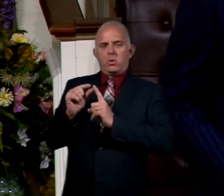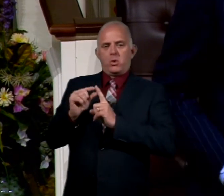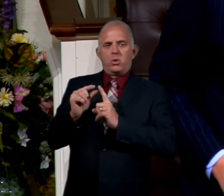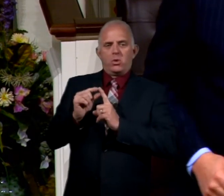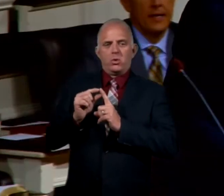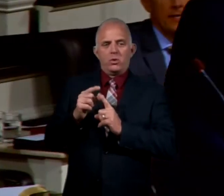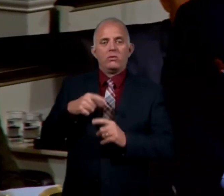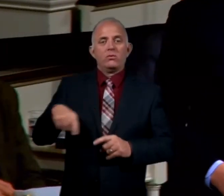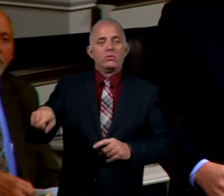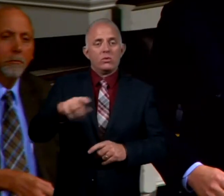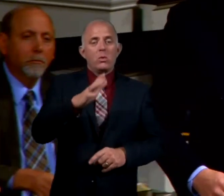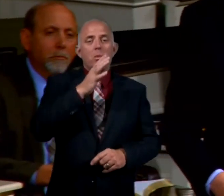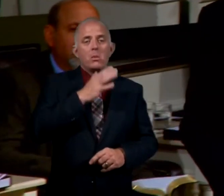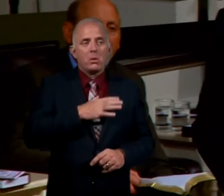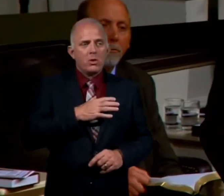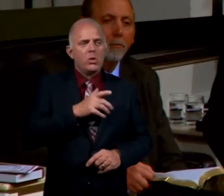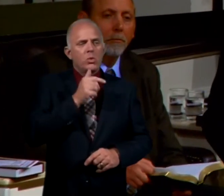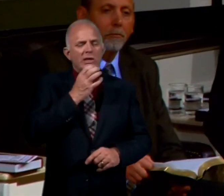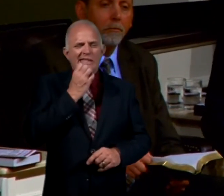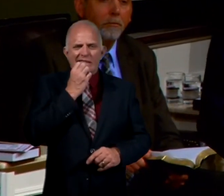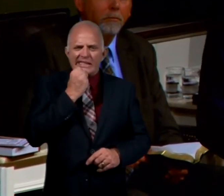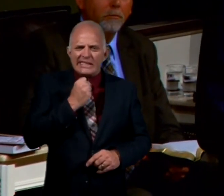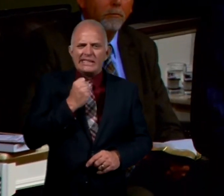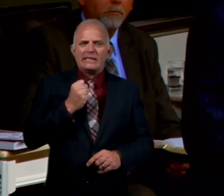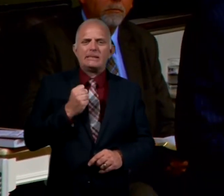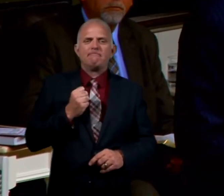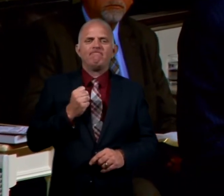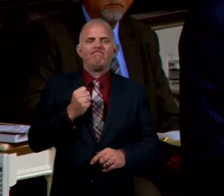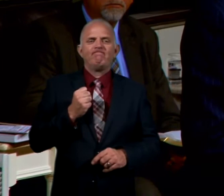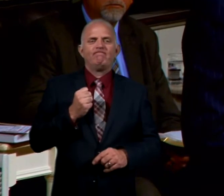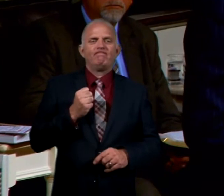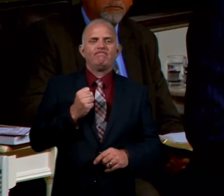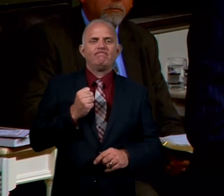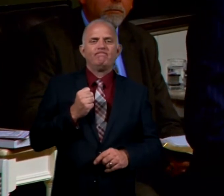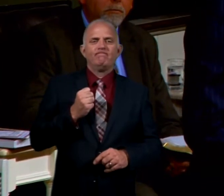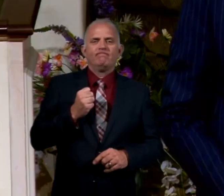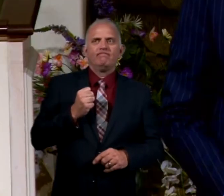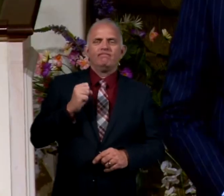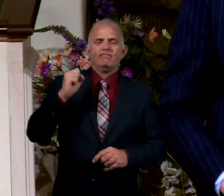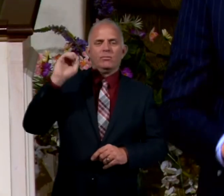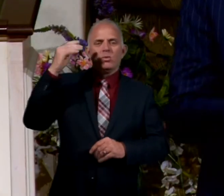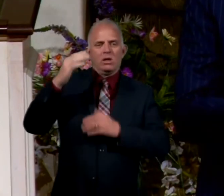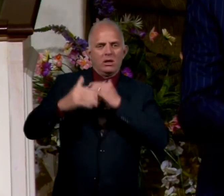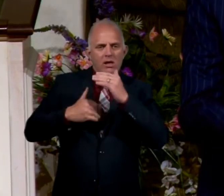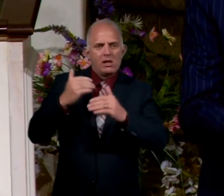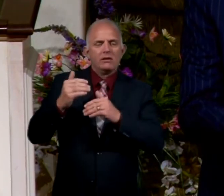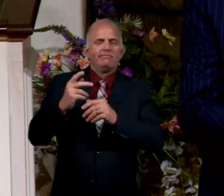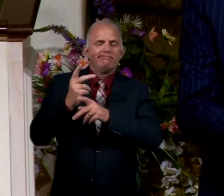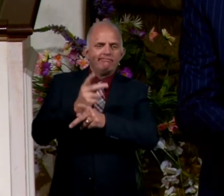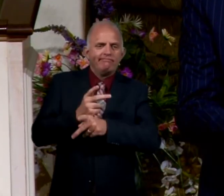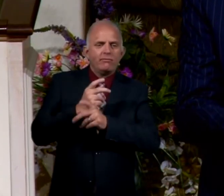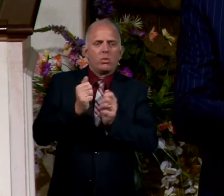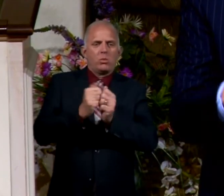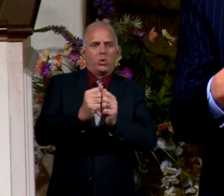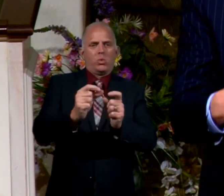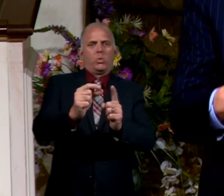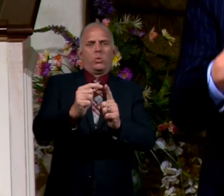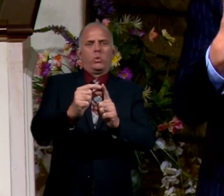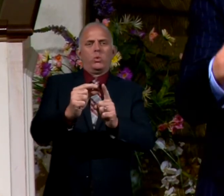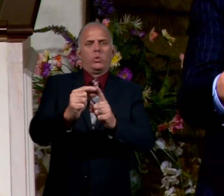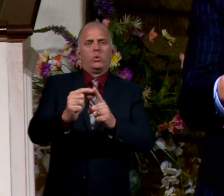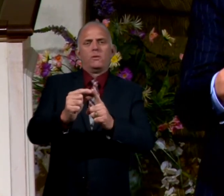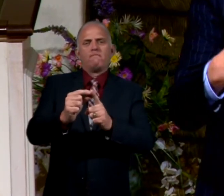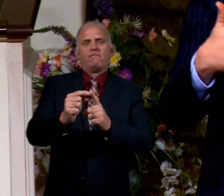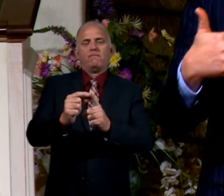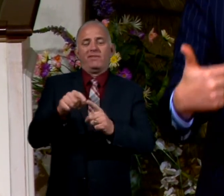that ladies who are more valuable are ladies who are very gracious and careful with their words. In her mouth were the words